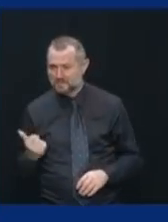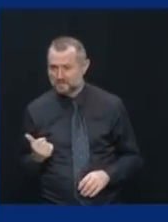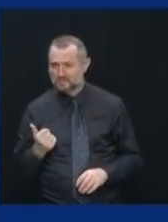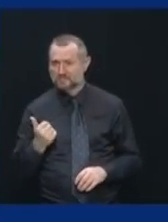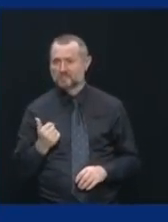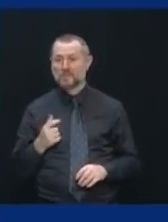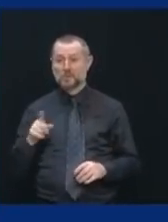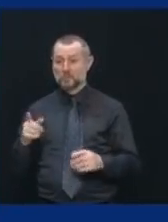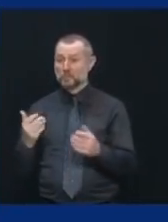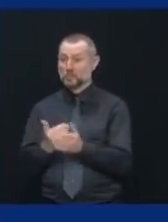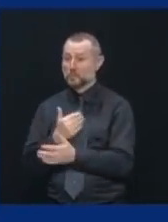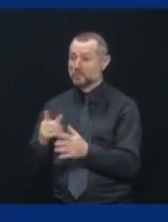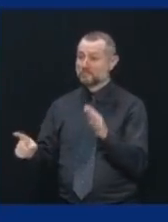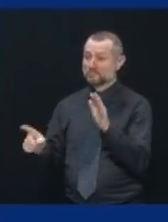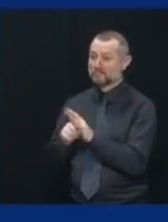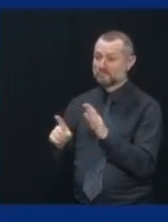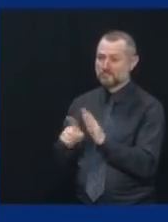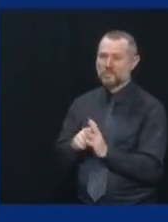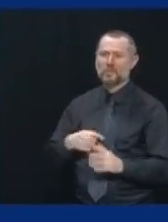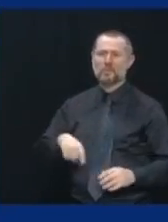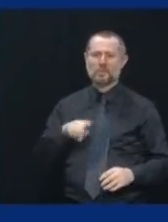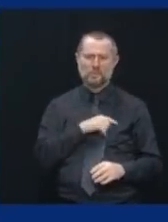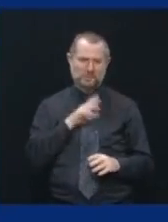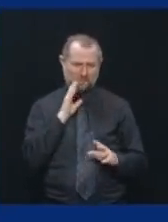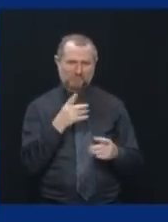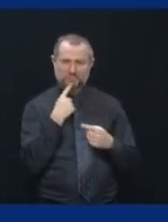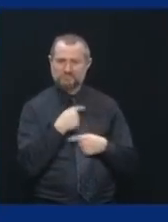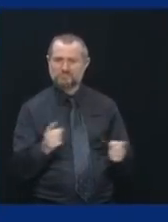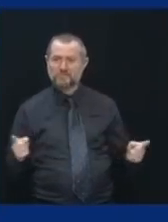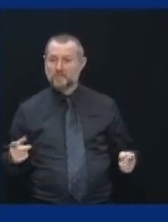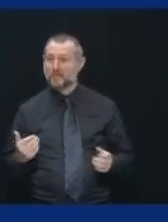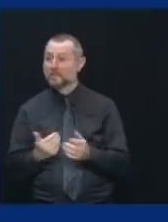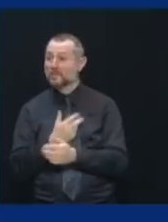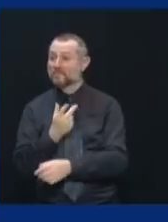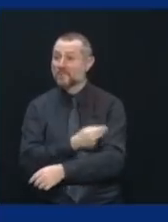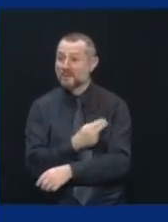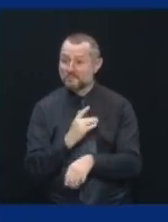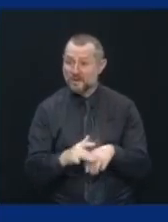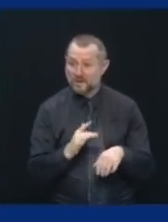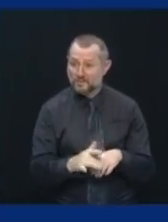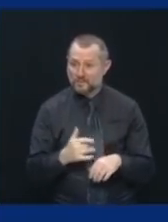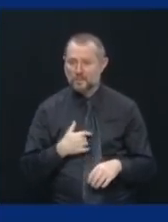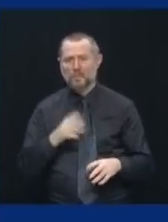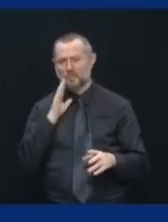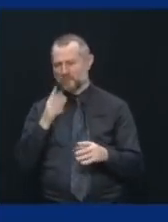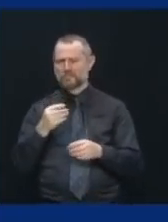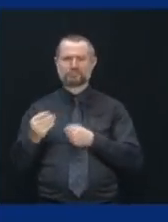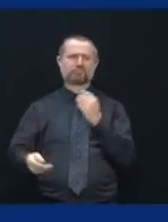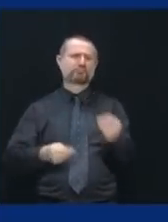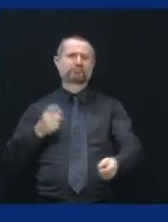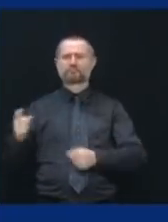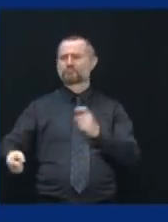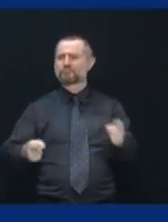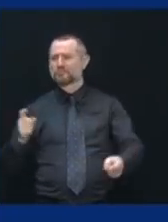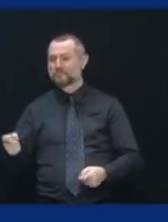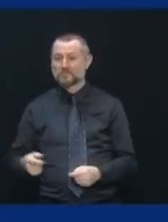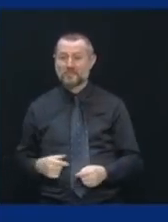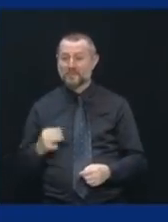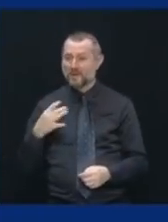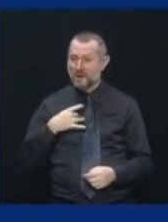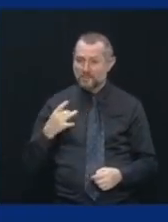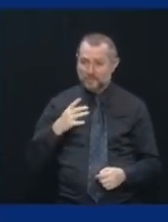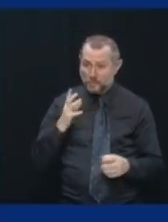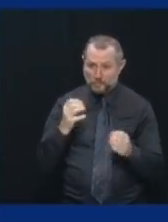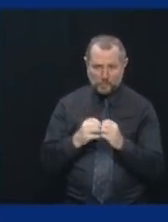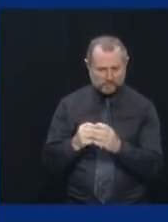changes coming from the administration. As we can get more vaccines out there, we are going to be adding to the eligibility category. And everyone here